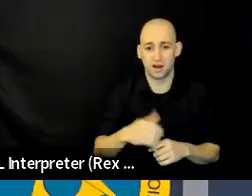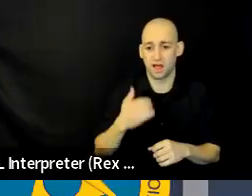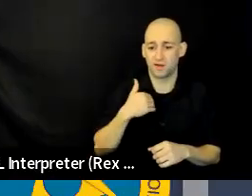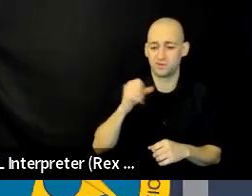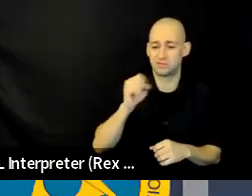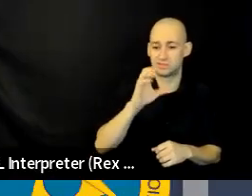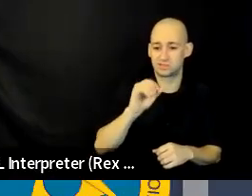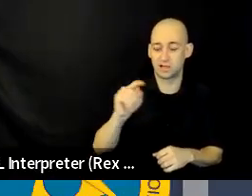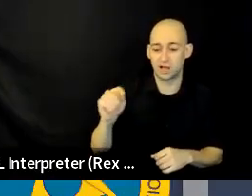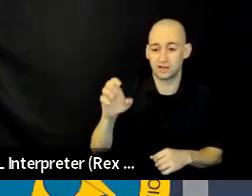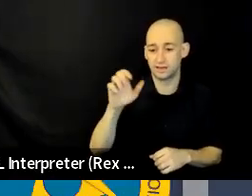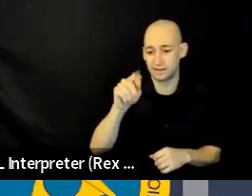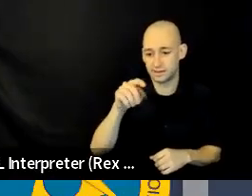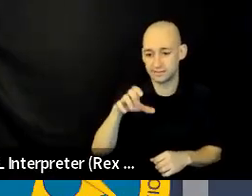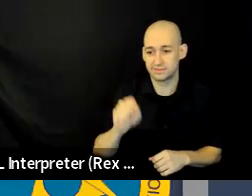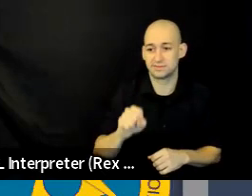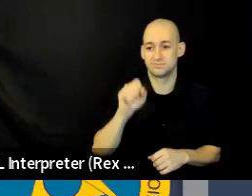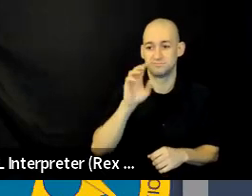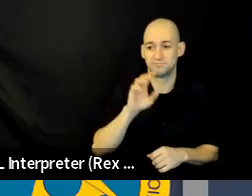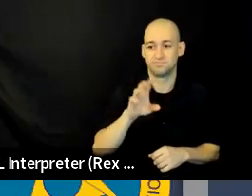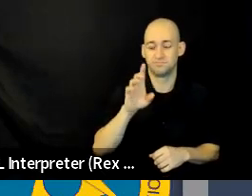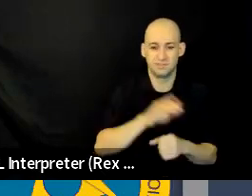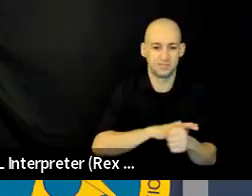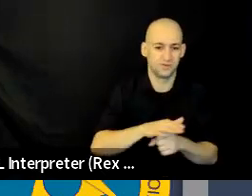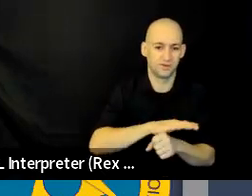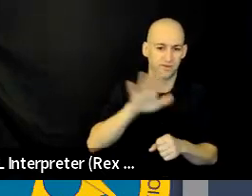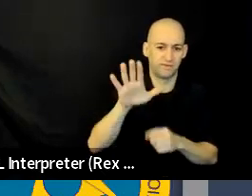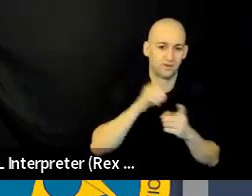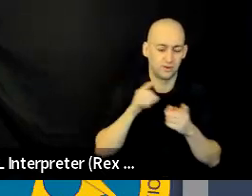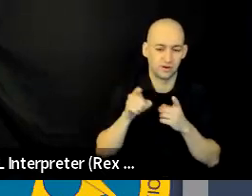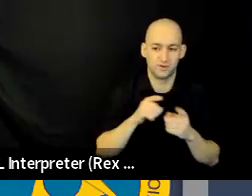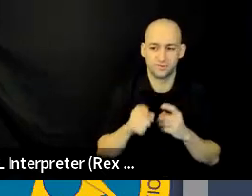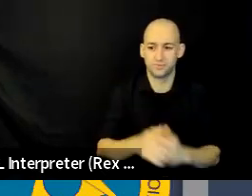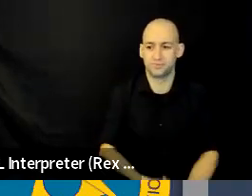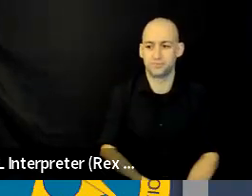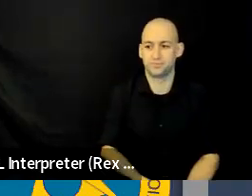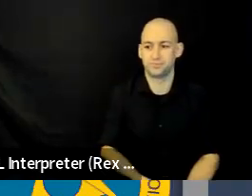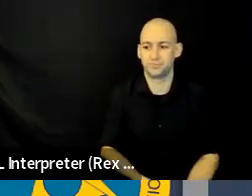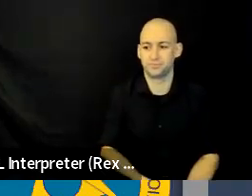Eads, District 5 Director. Any questions?